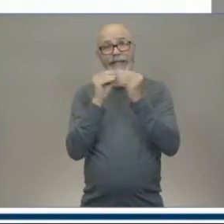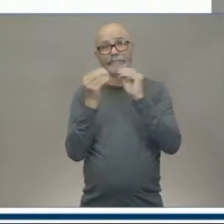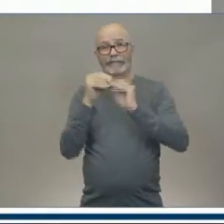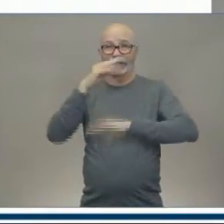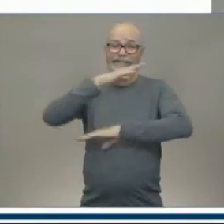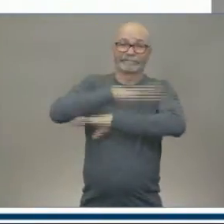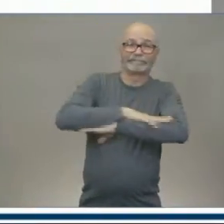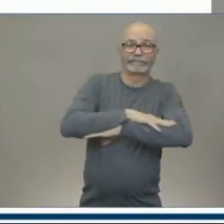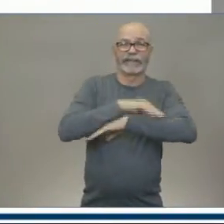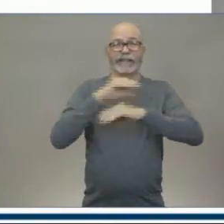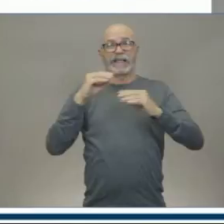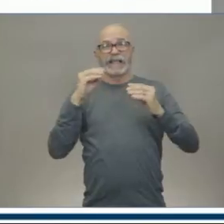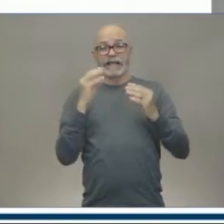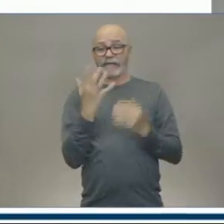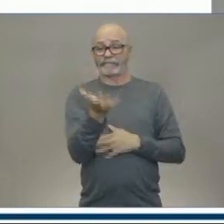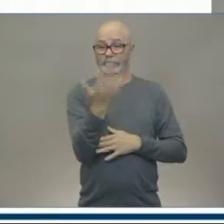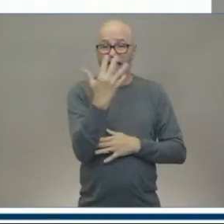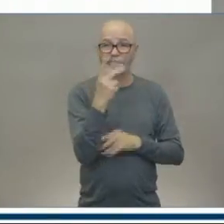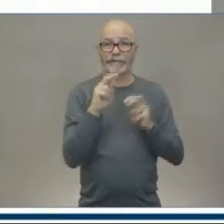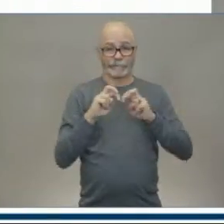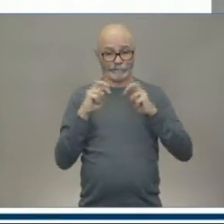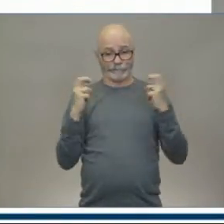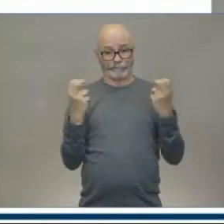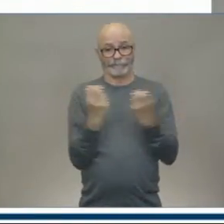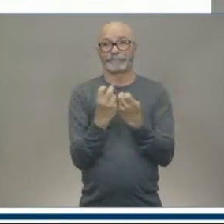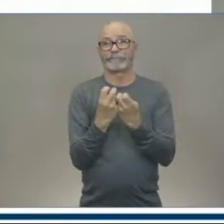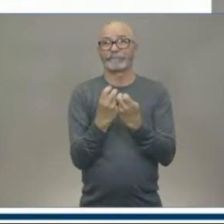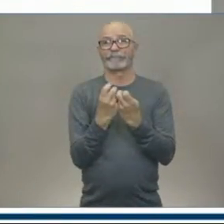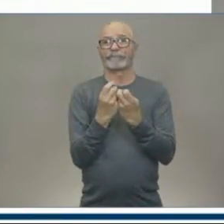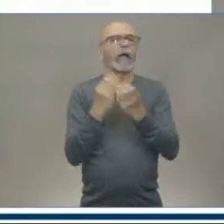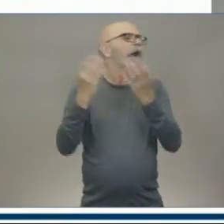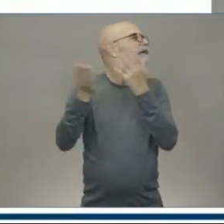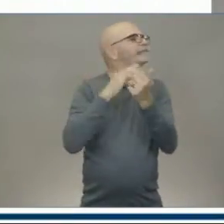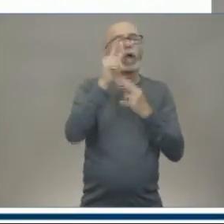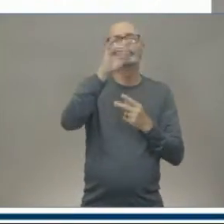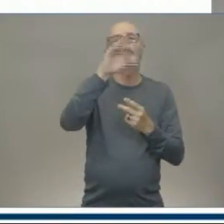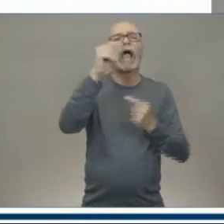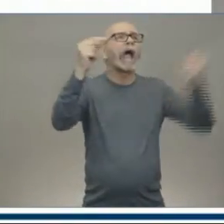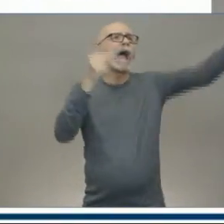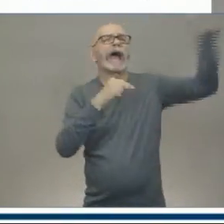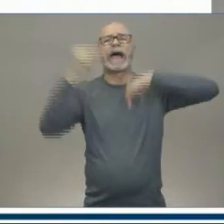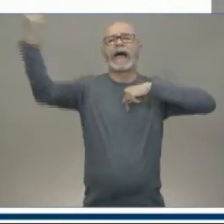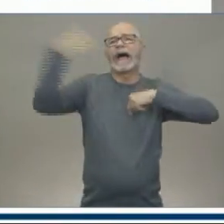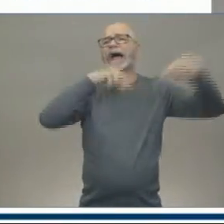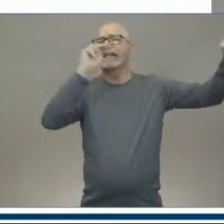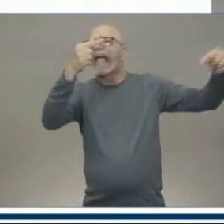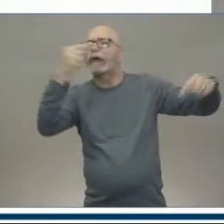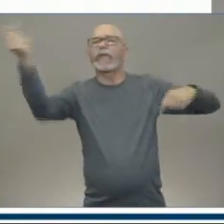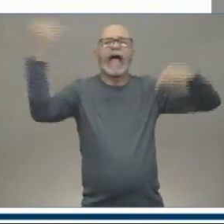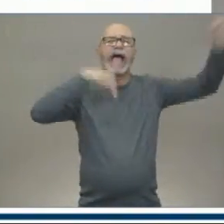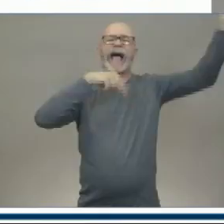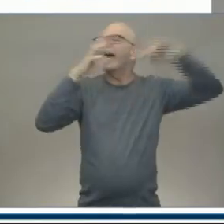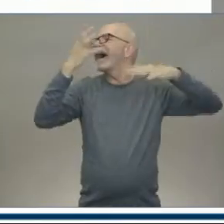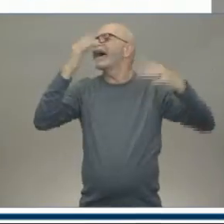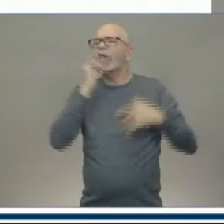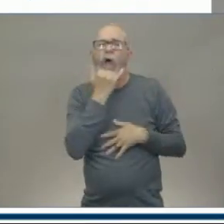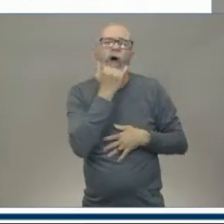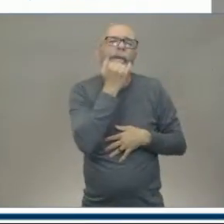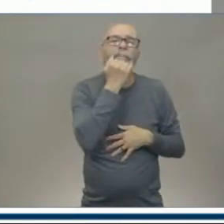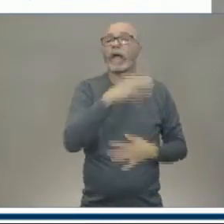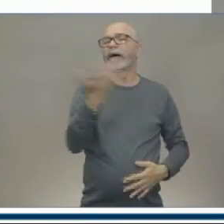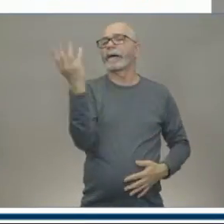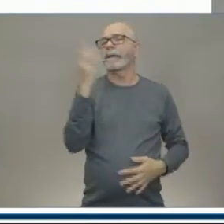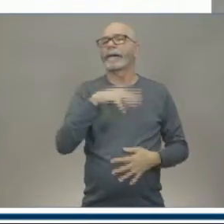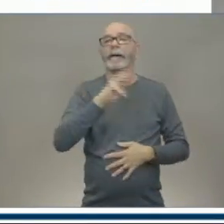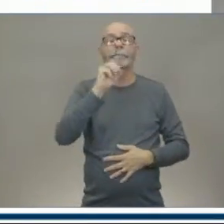if it doesn't matter if you come from Truro, New Glasgow, Yarmouth, Middle Muscataba, if you come in to HRM, you